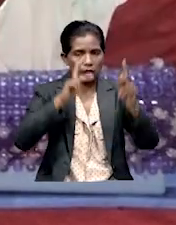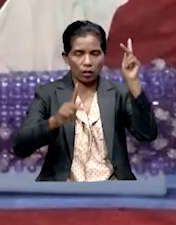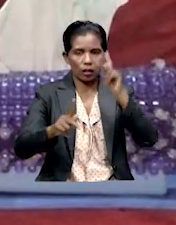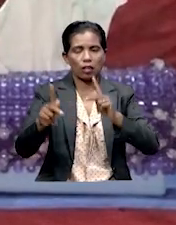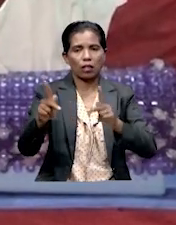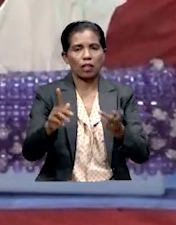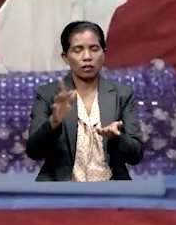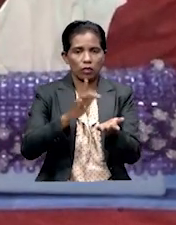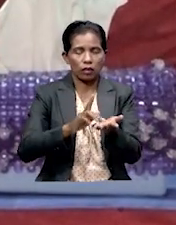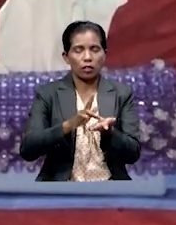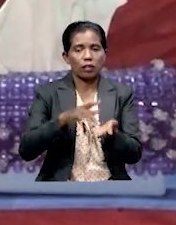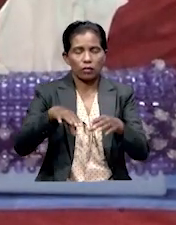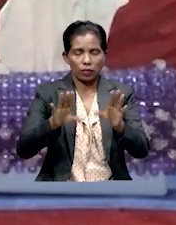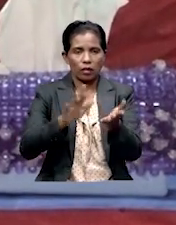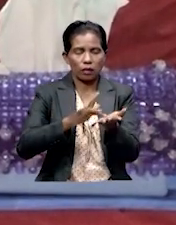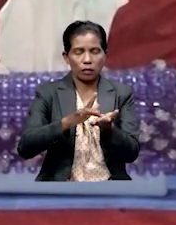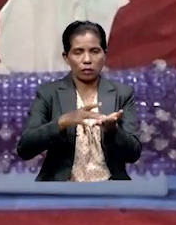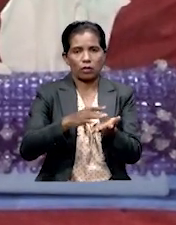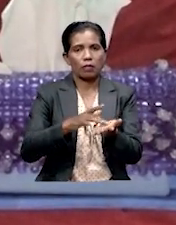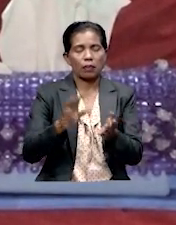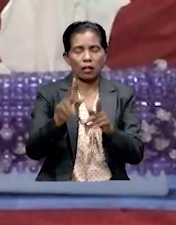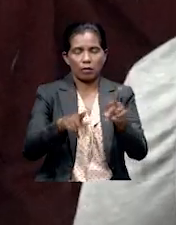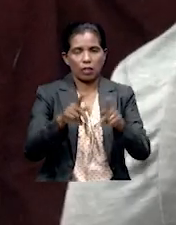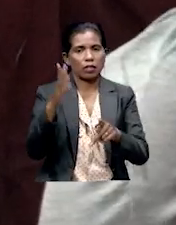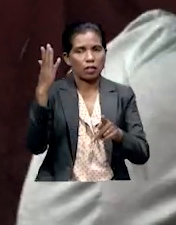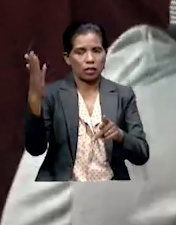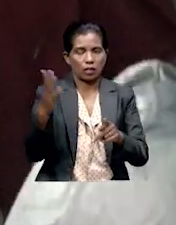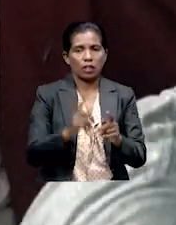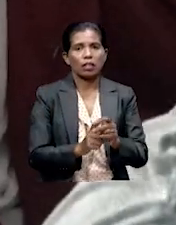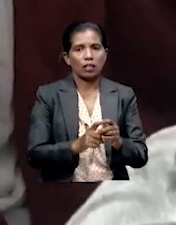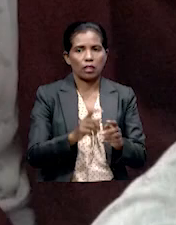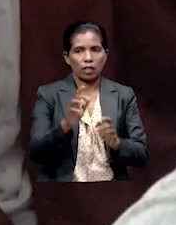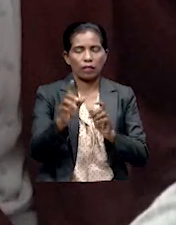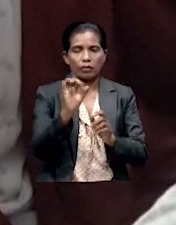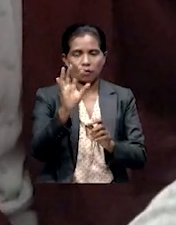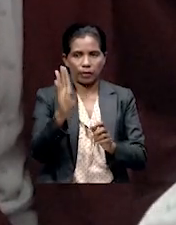Índia, hode aplica falitir hanesen espalha e rede social.